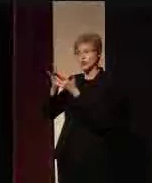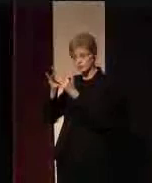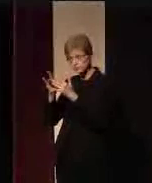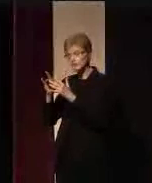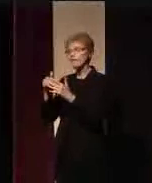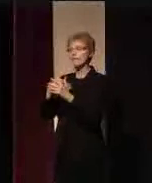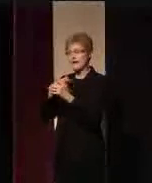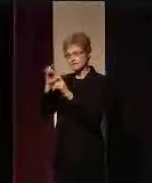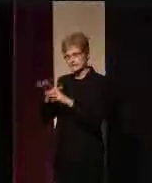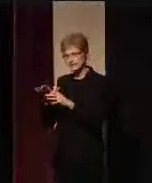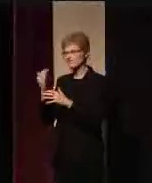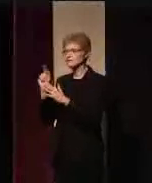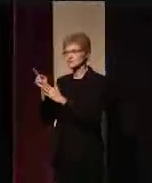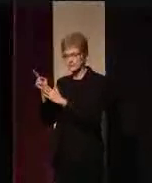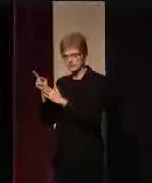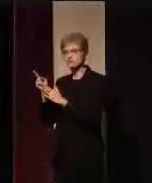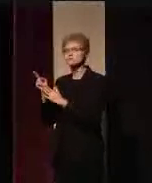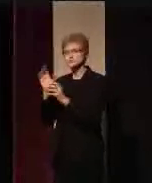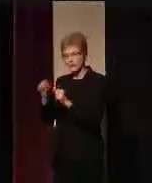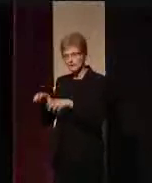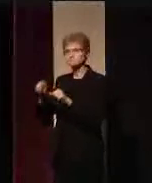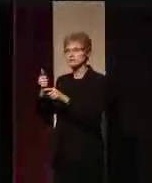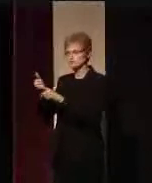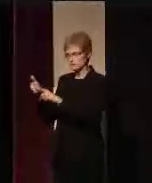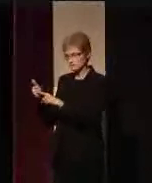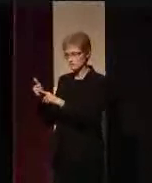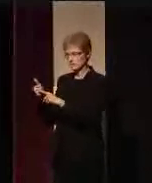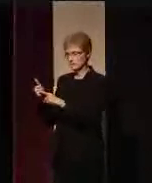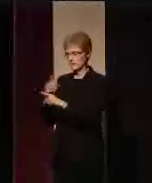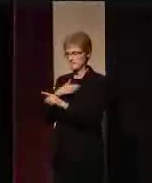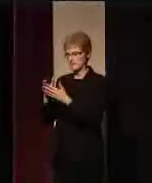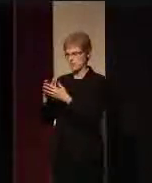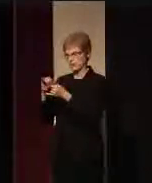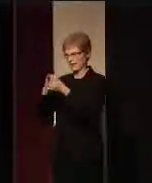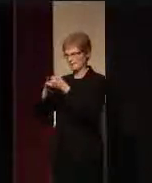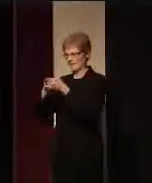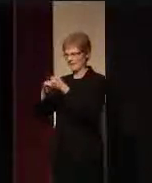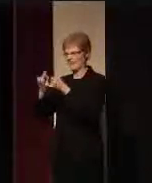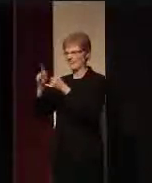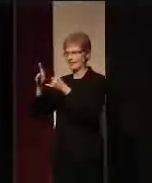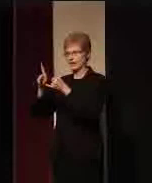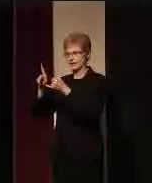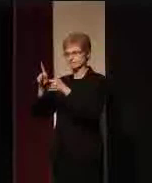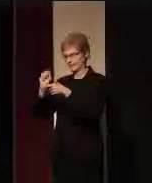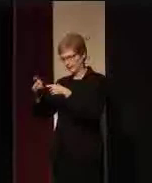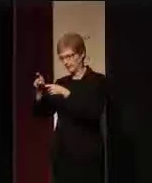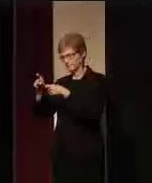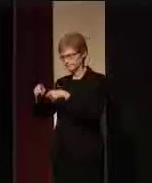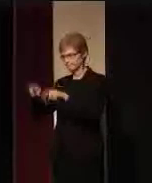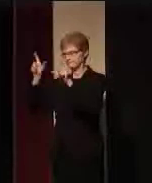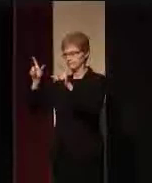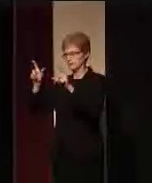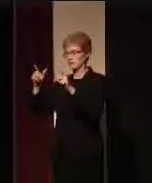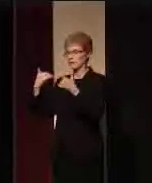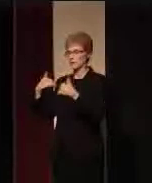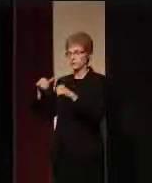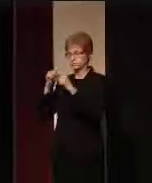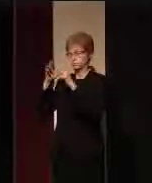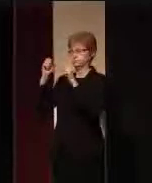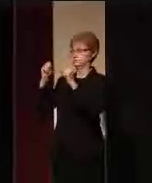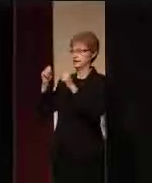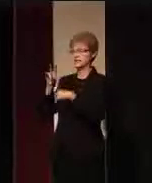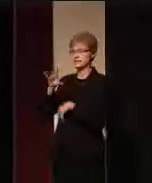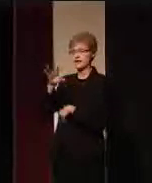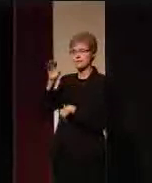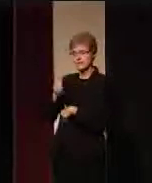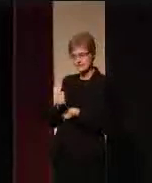15 minutes. I have the link in my book. And it's an eye-opening experience. About 75% of whites test